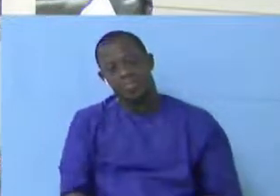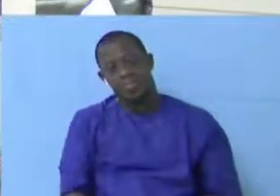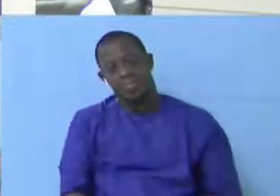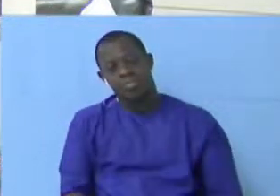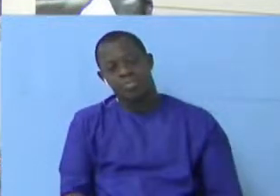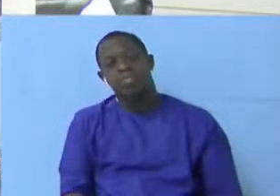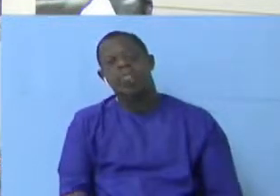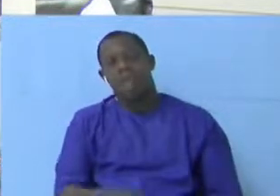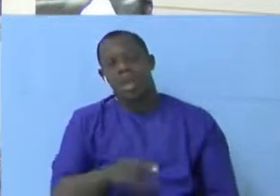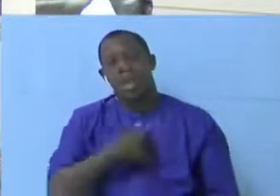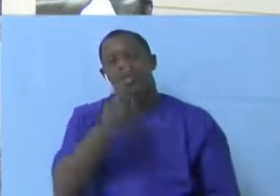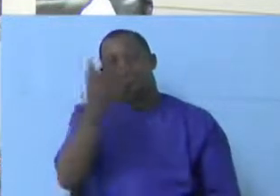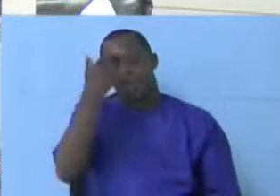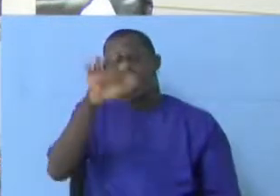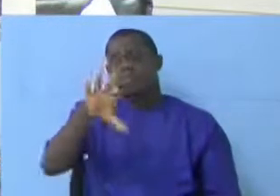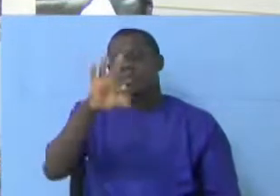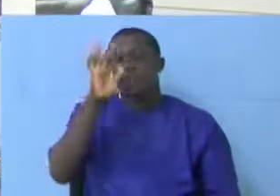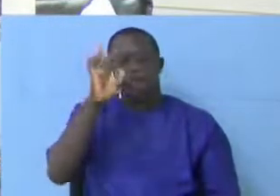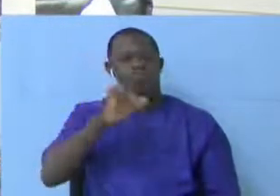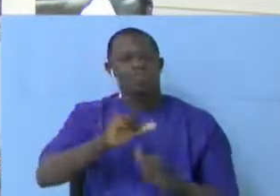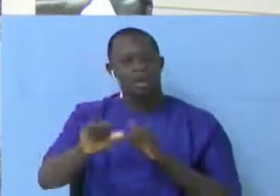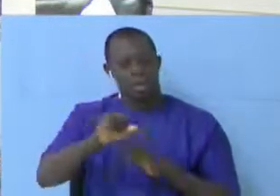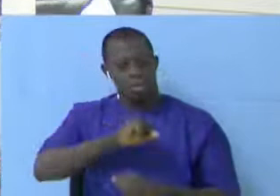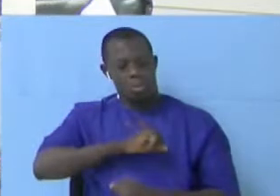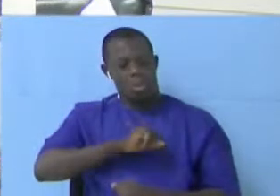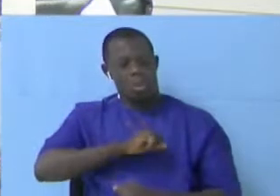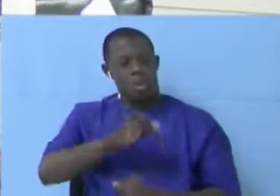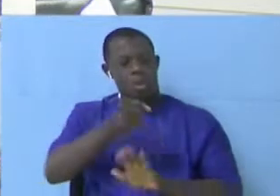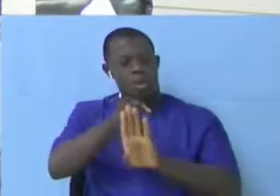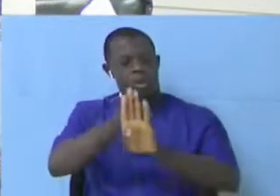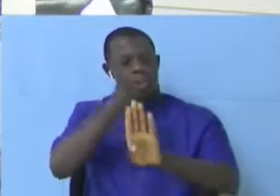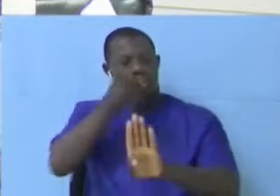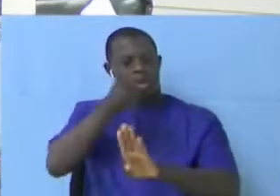So I decided for his security,